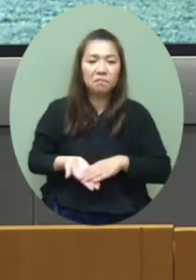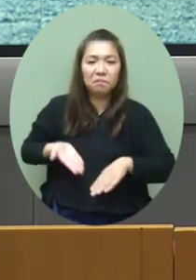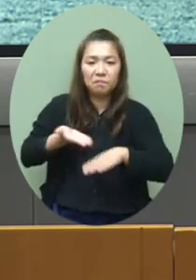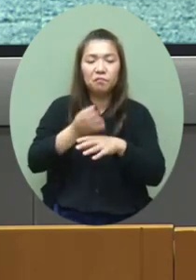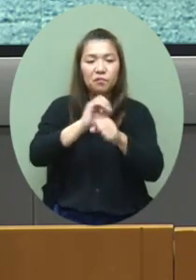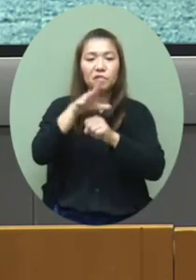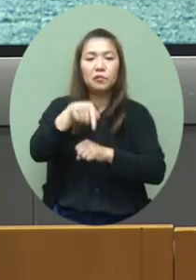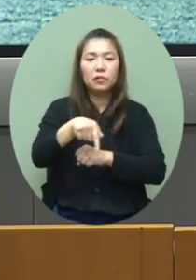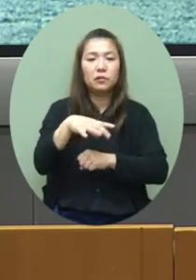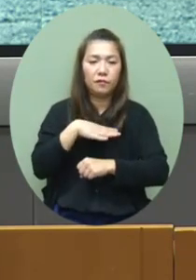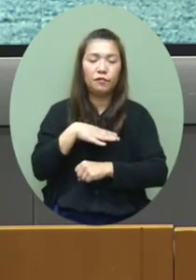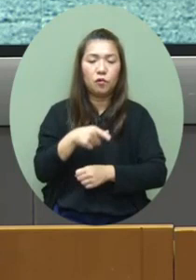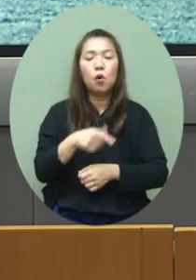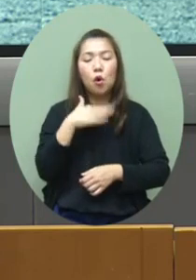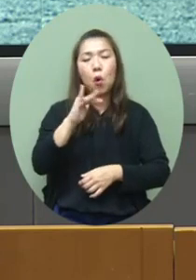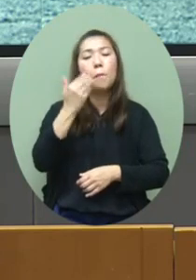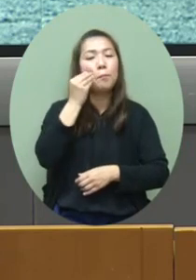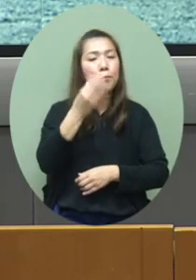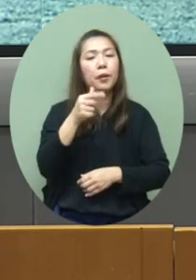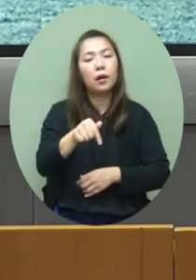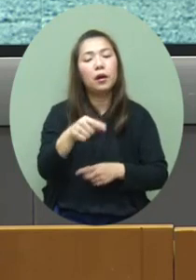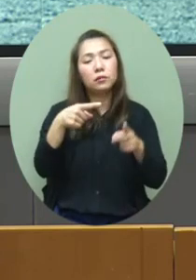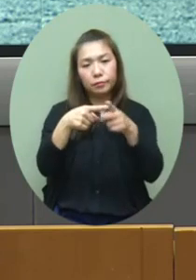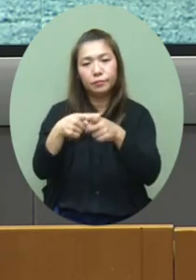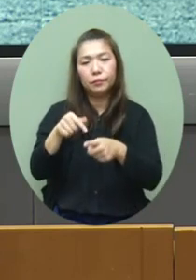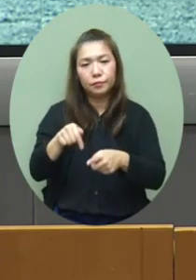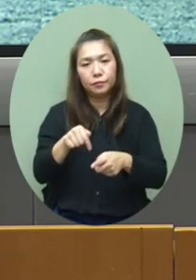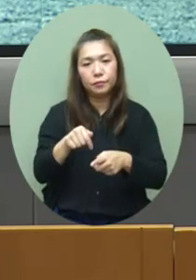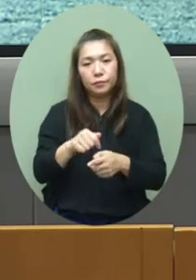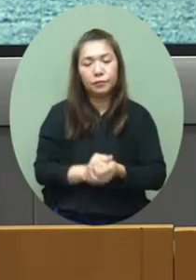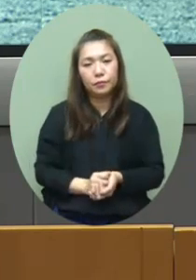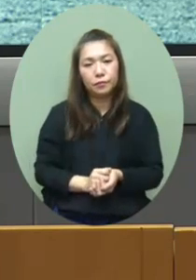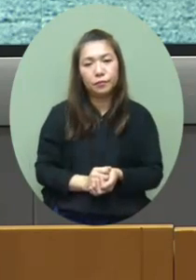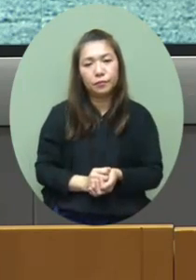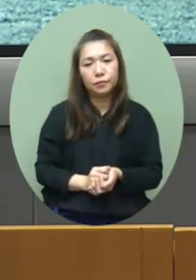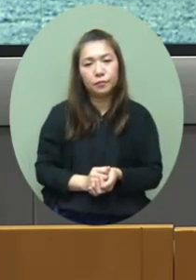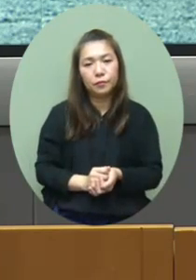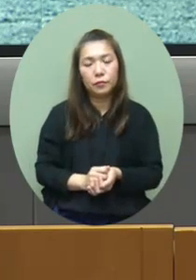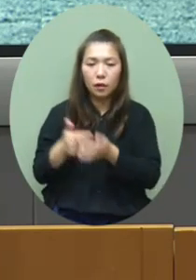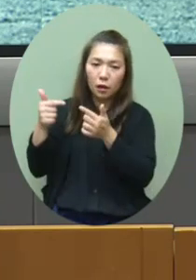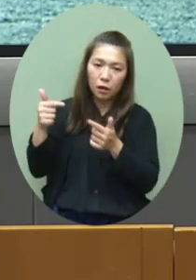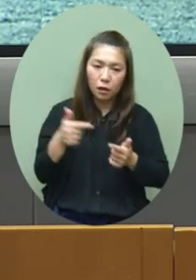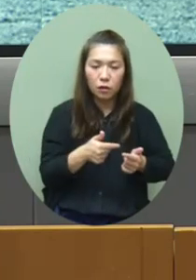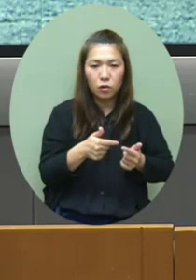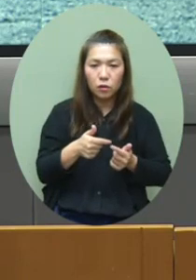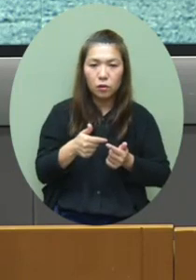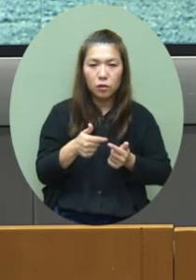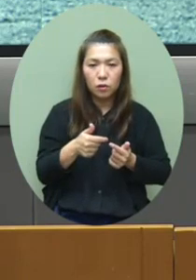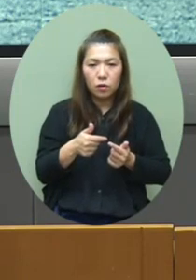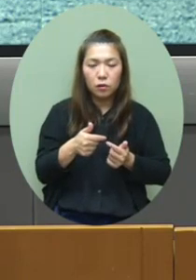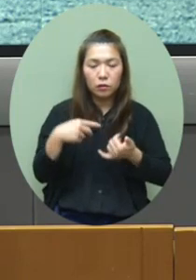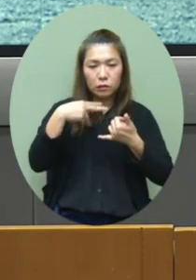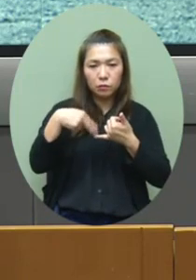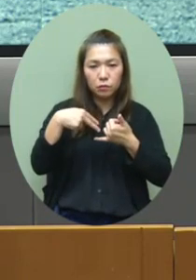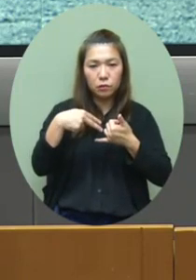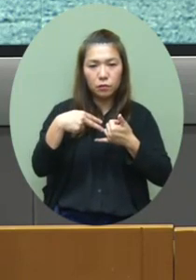him or her to stay in the DQH until finish the quarantine but of course during the period of